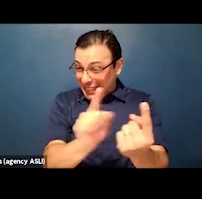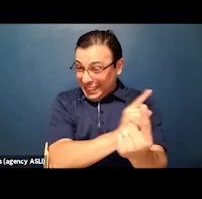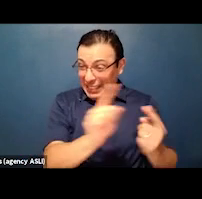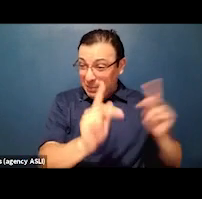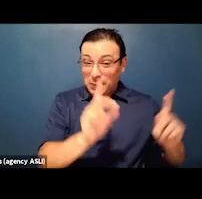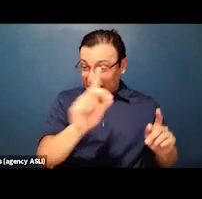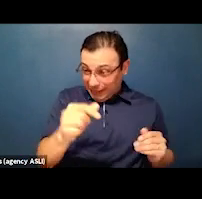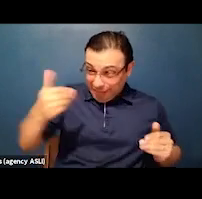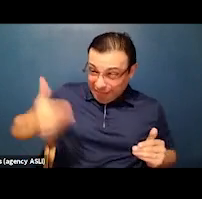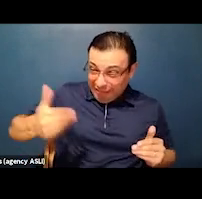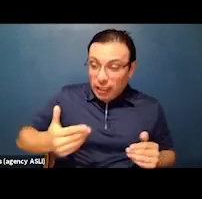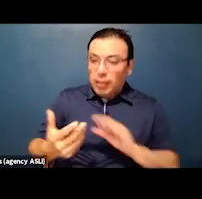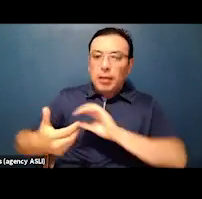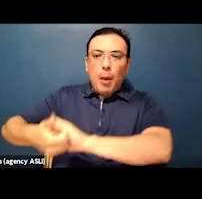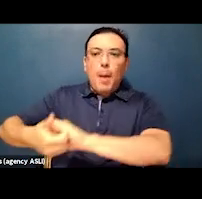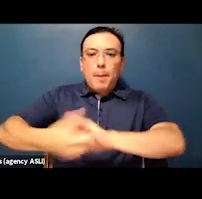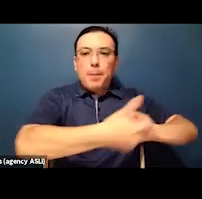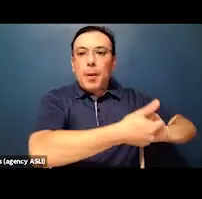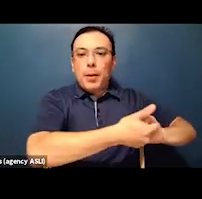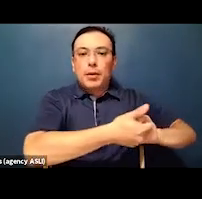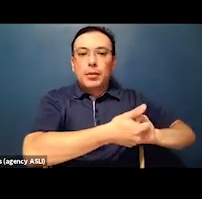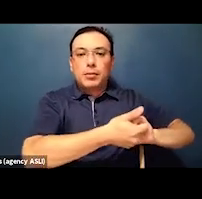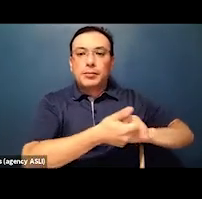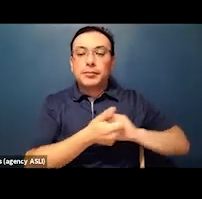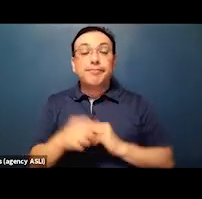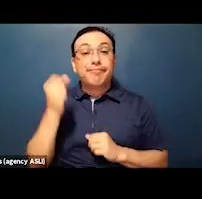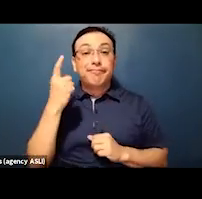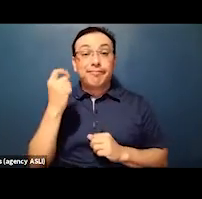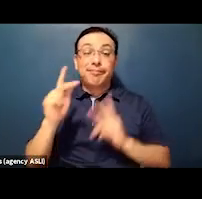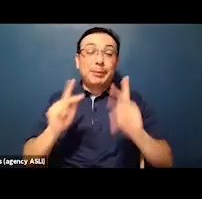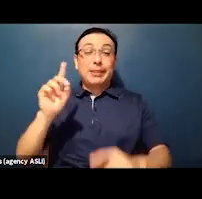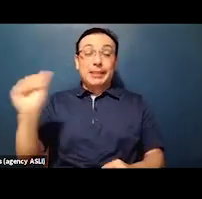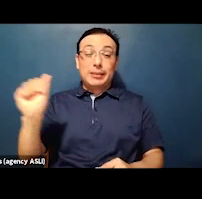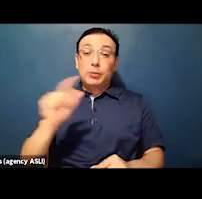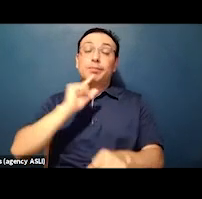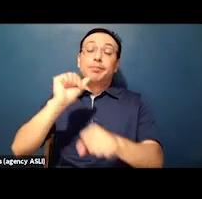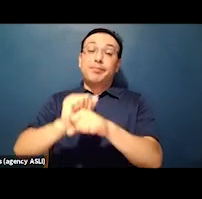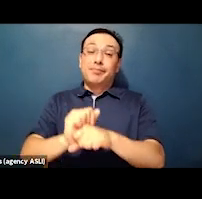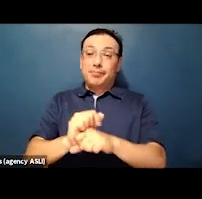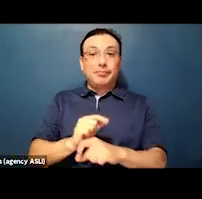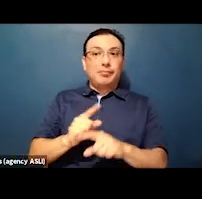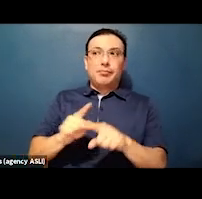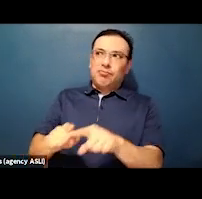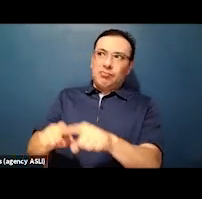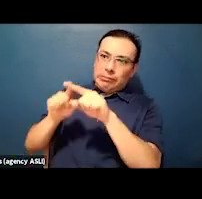And you know, the reason for that, of course, is because you know this community relies a lot on any sort of